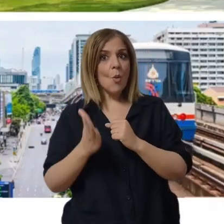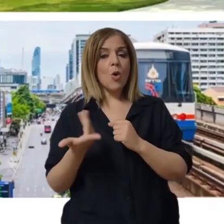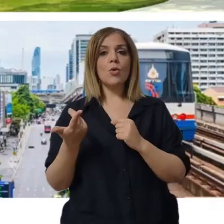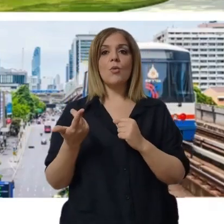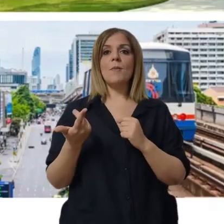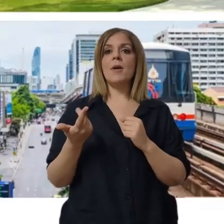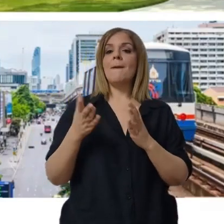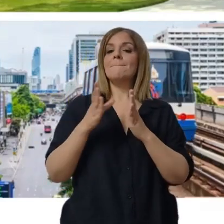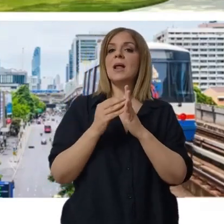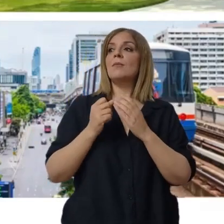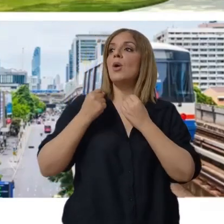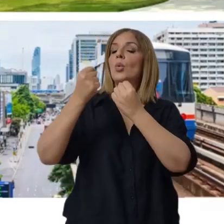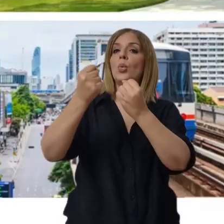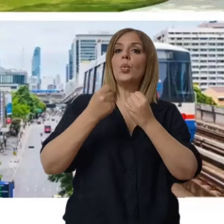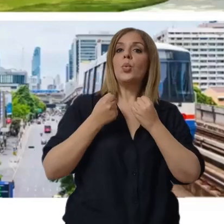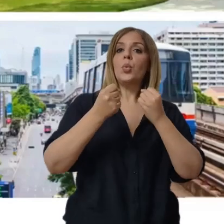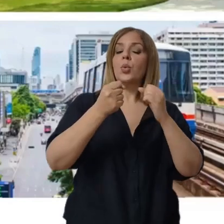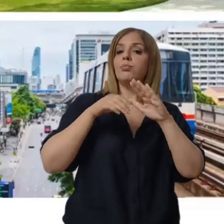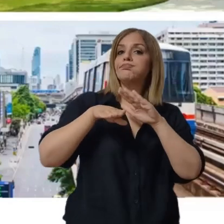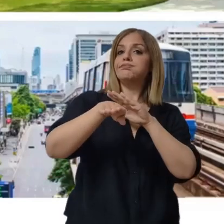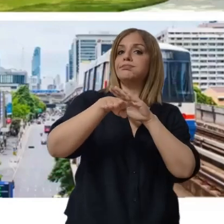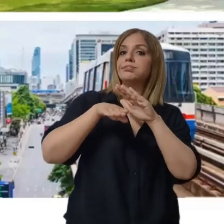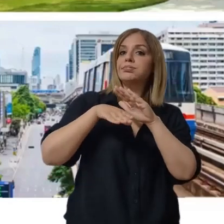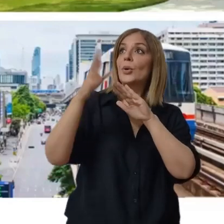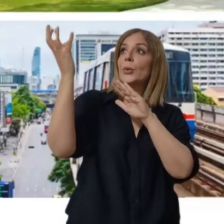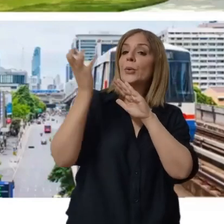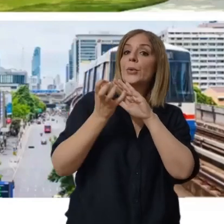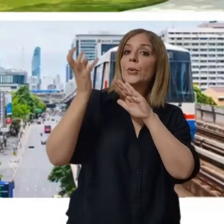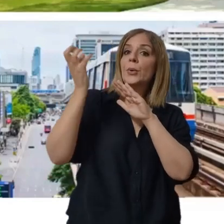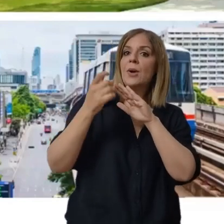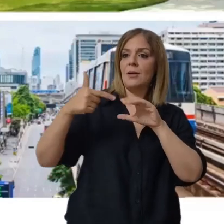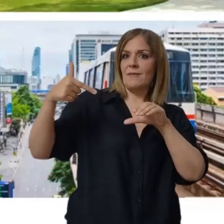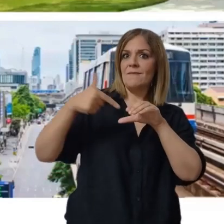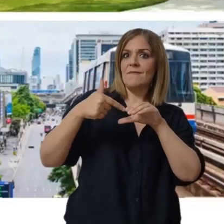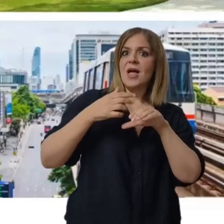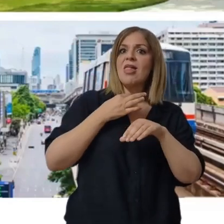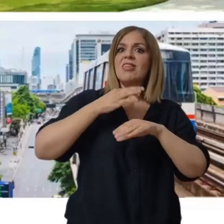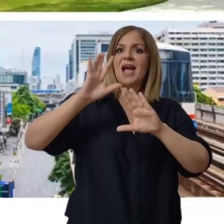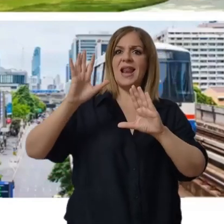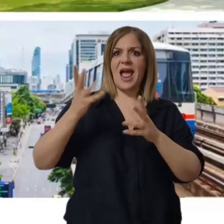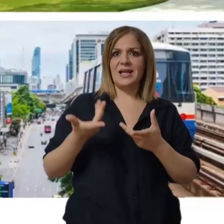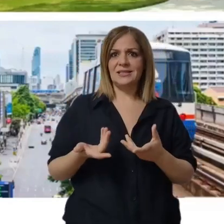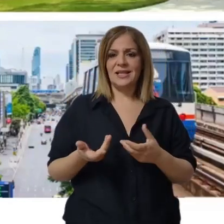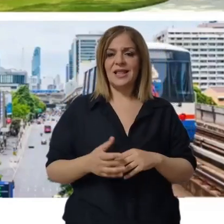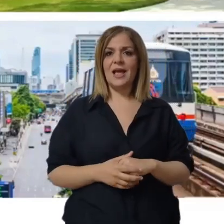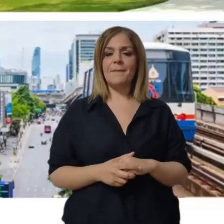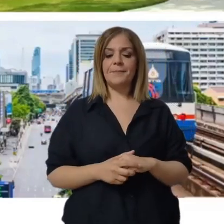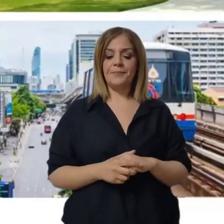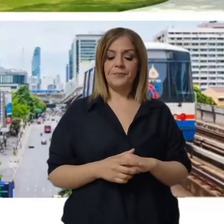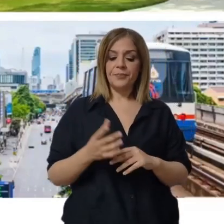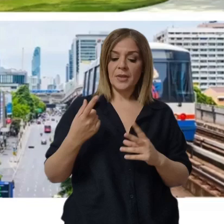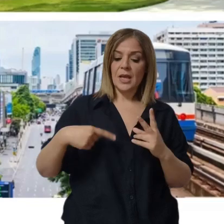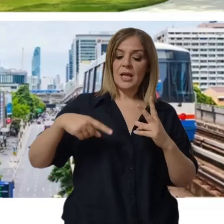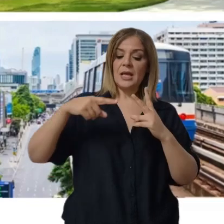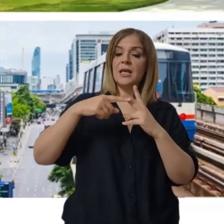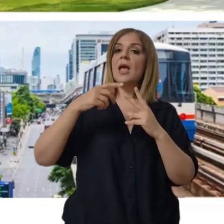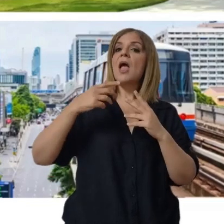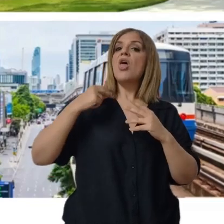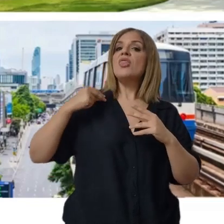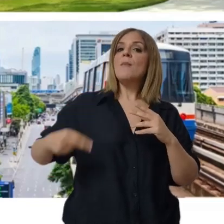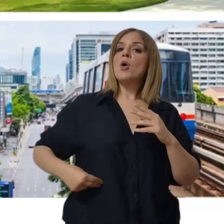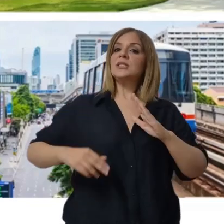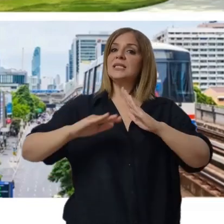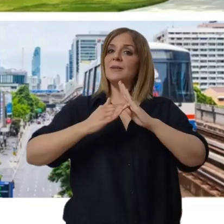for making transports move and have no gas emissions. And we can use them in public